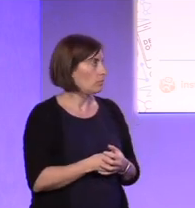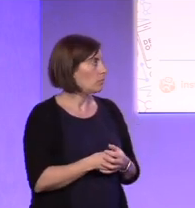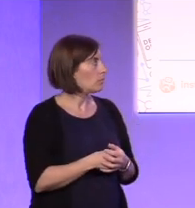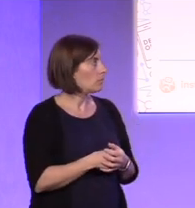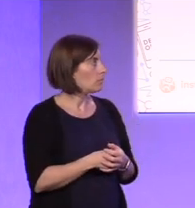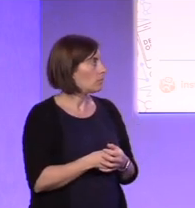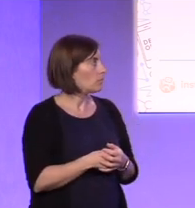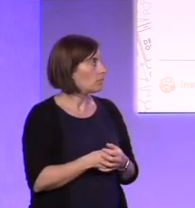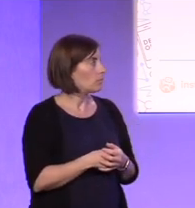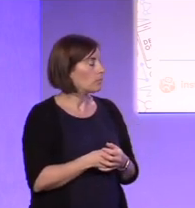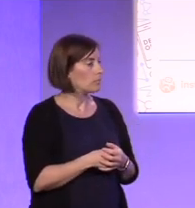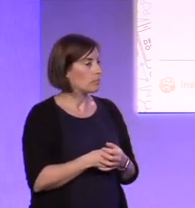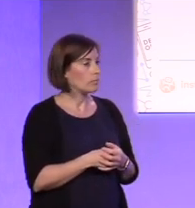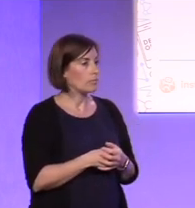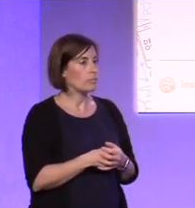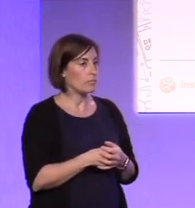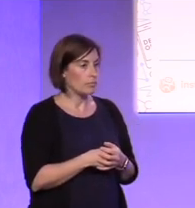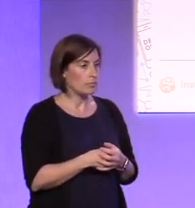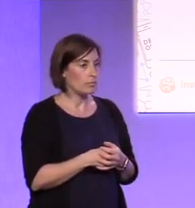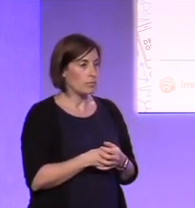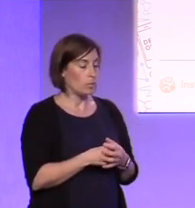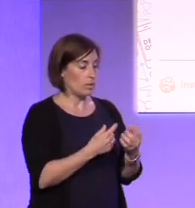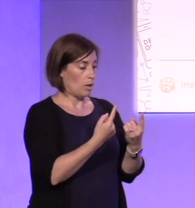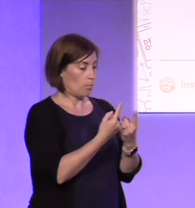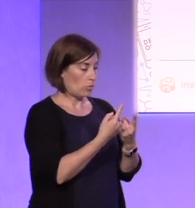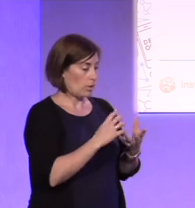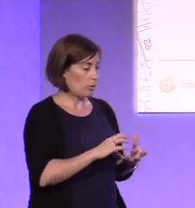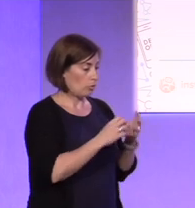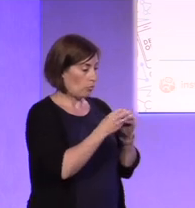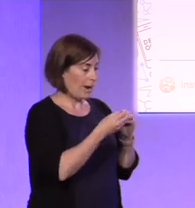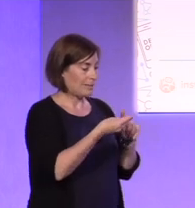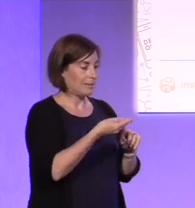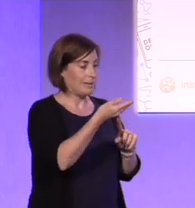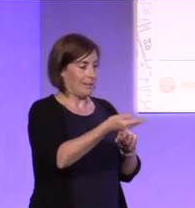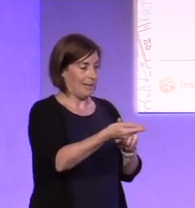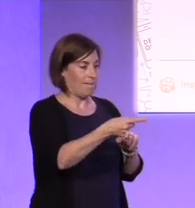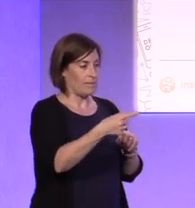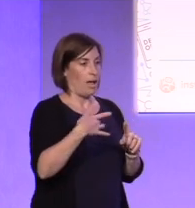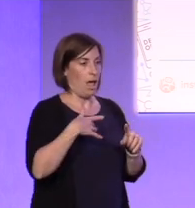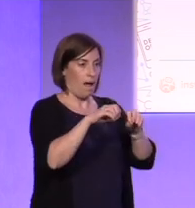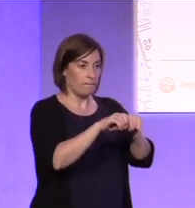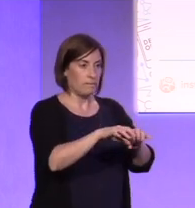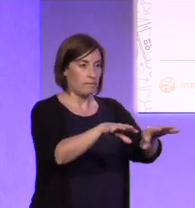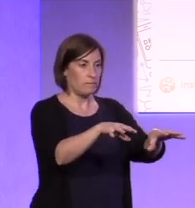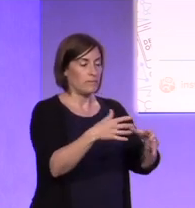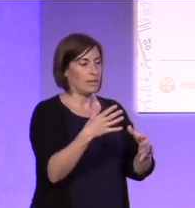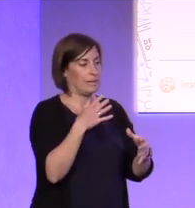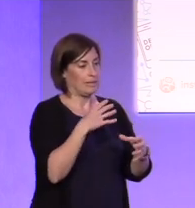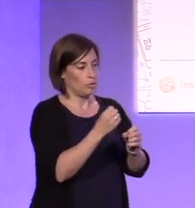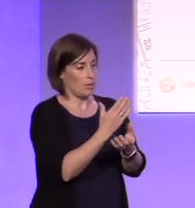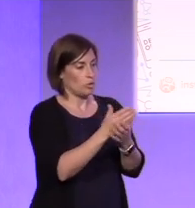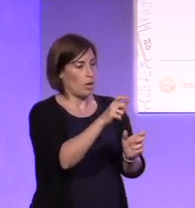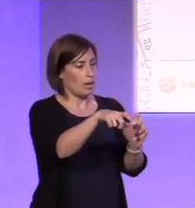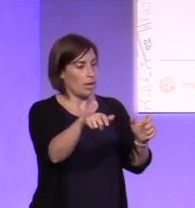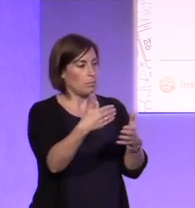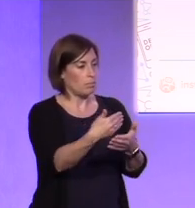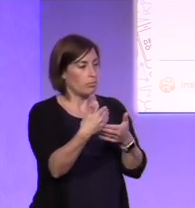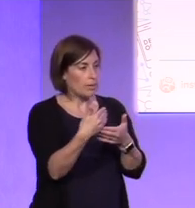It's about increasing the confidence in that product, preparing that product for use by real customers, protecting our customers. It's there